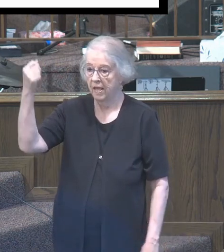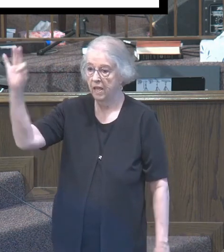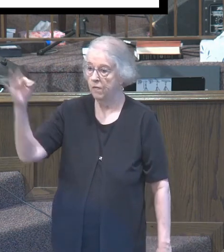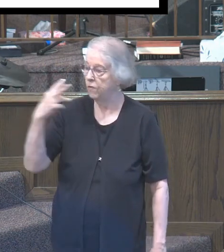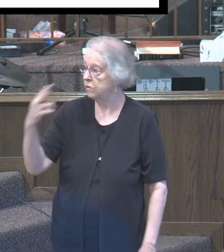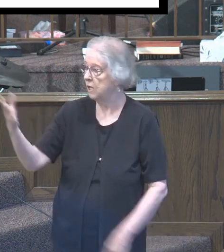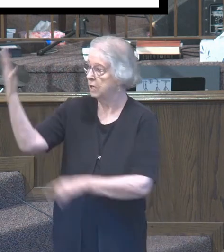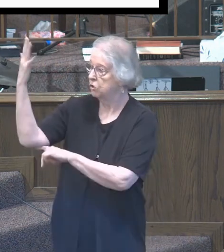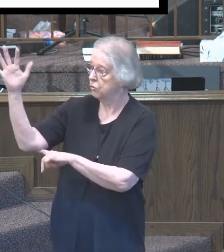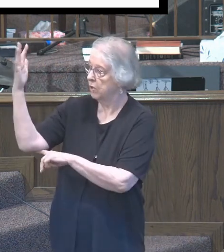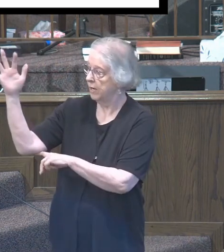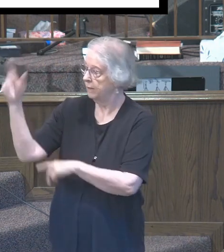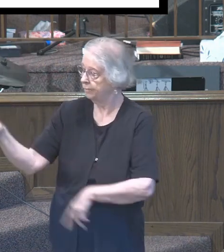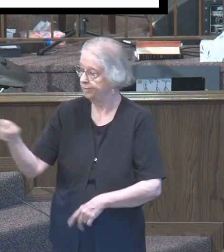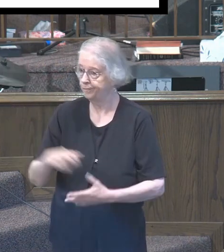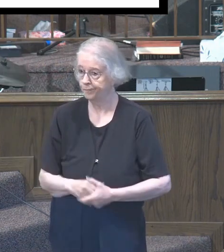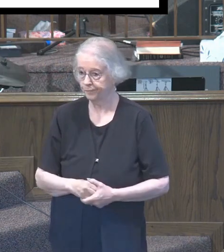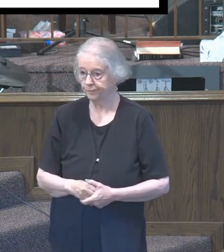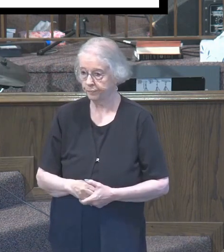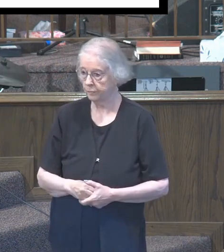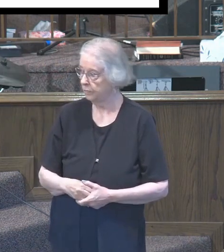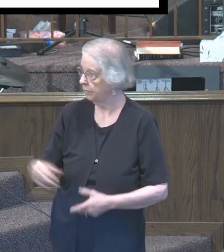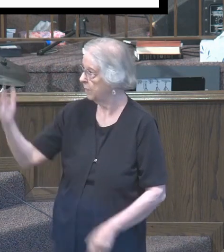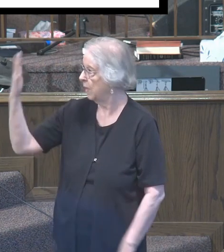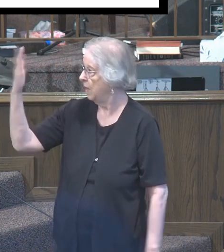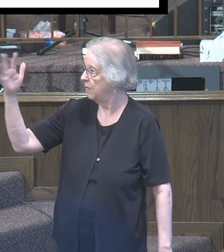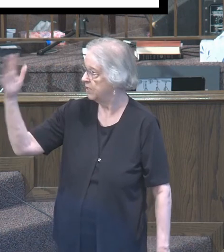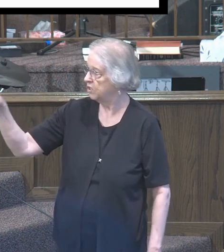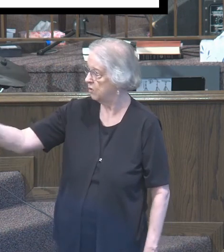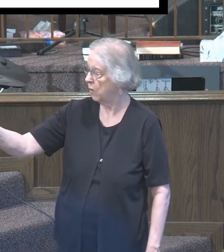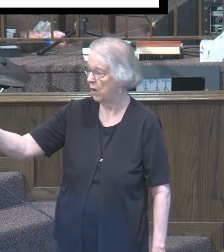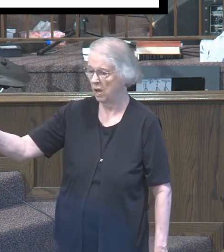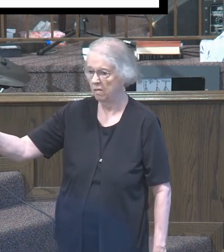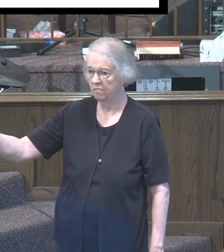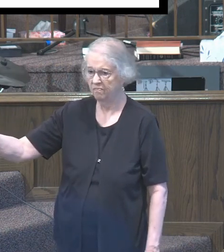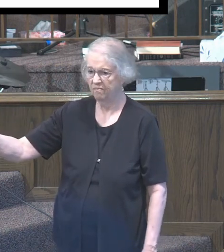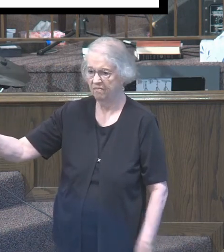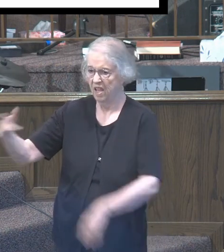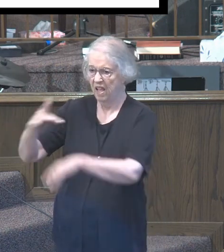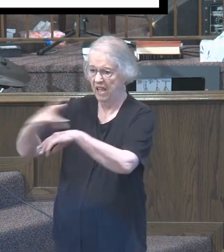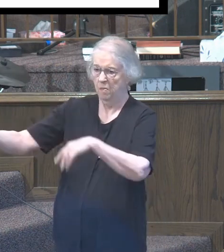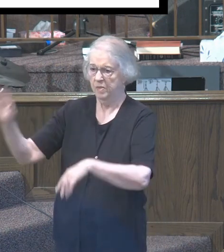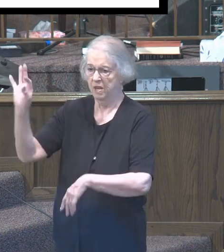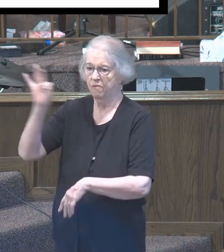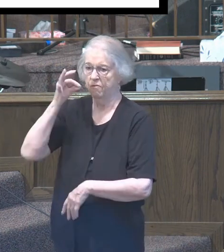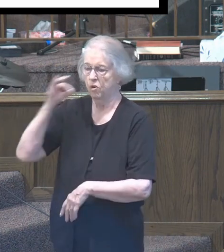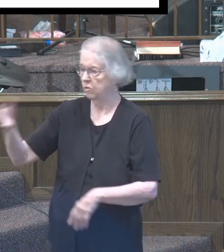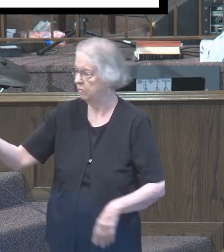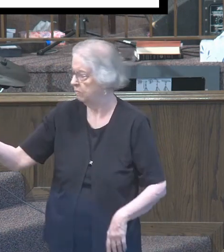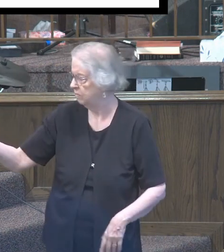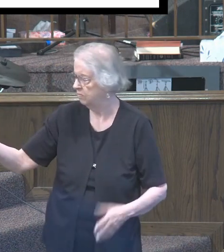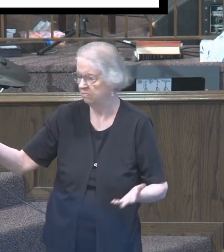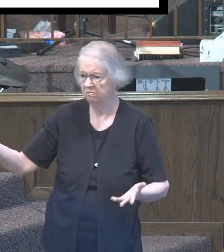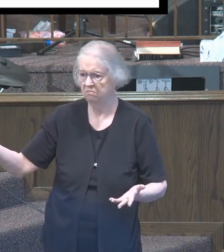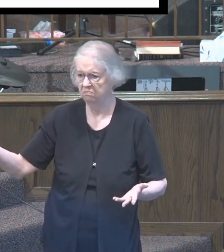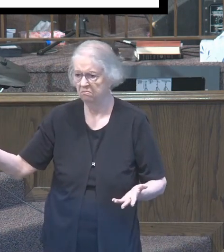to get you anywhere with me. What is required is serious obedience,